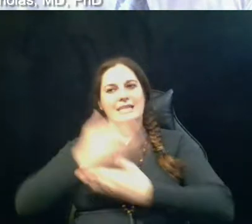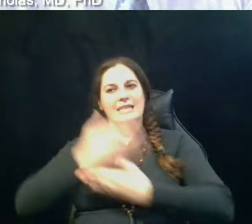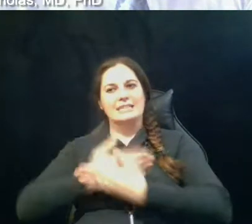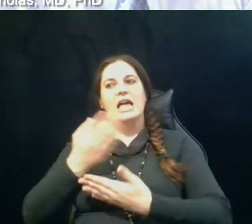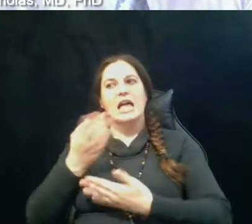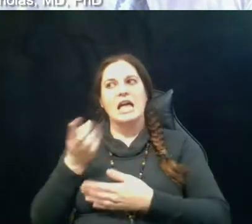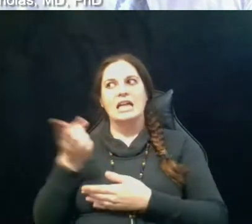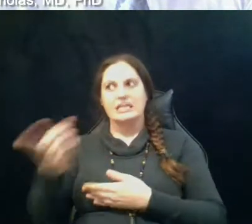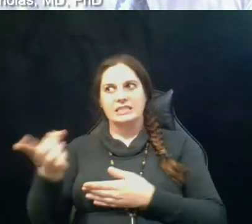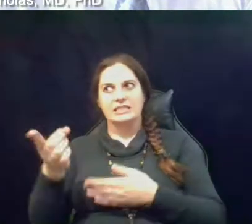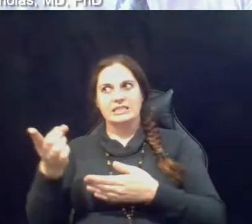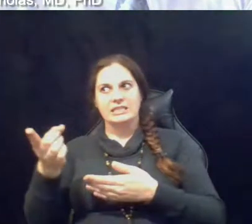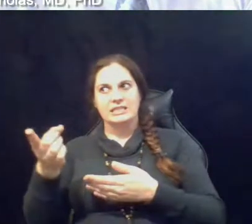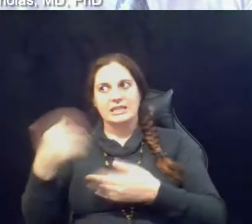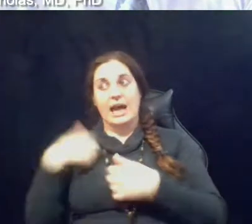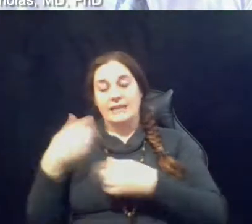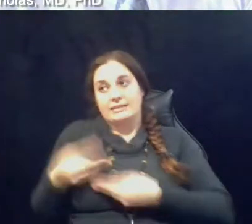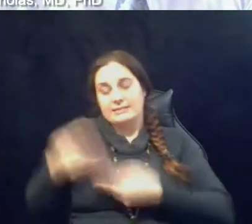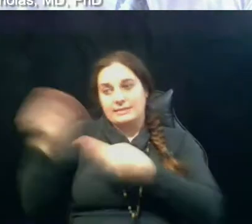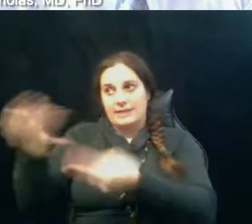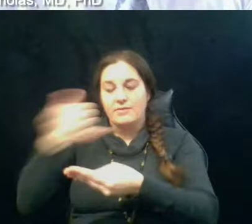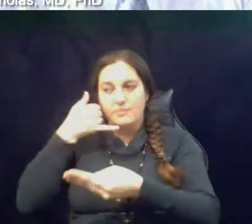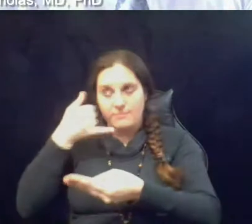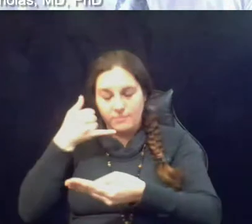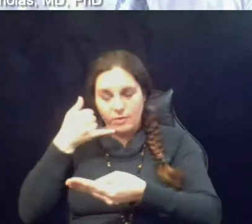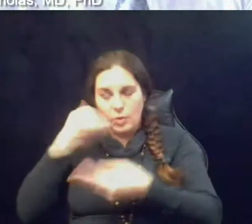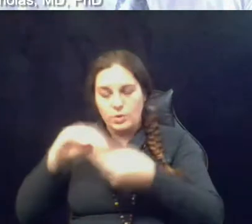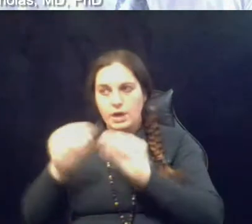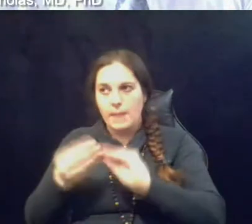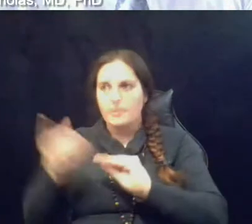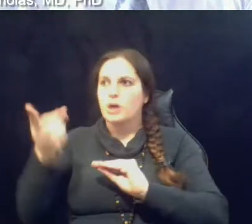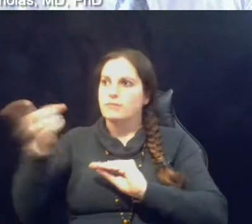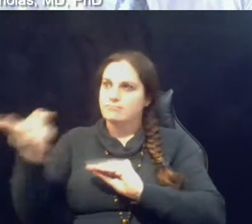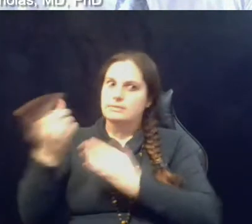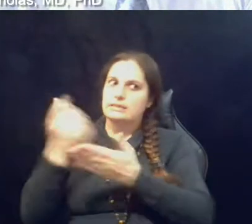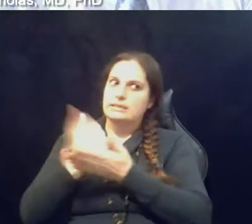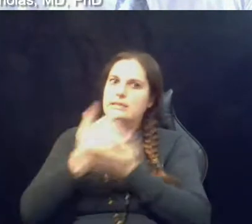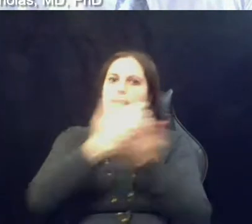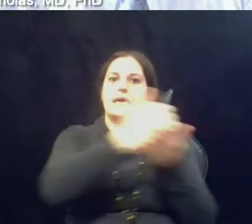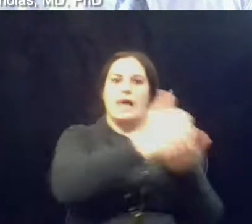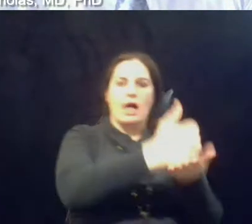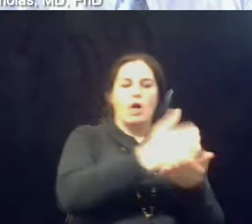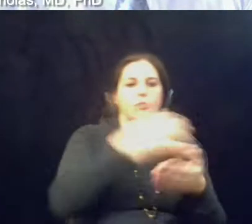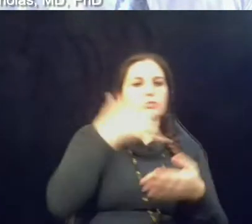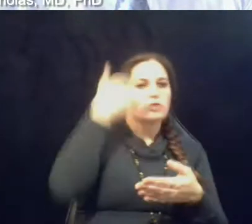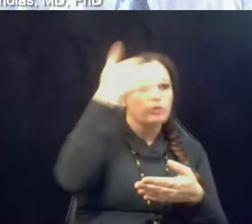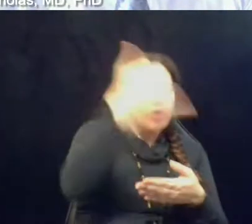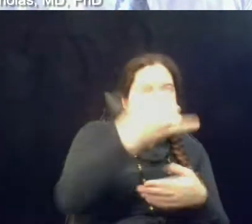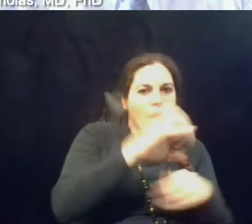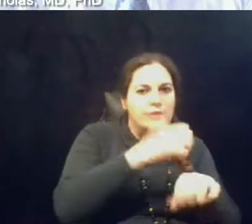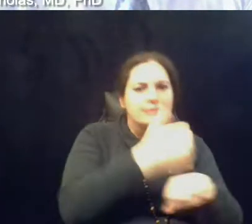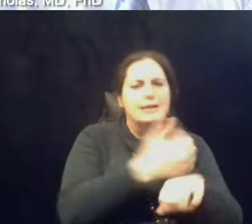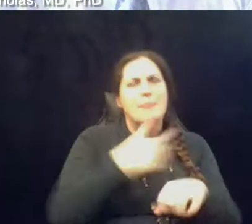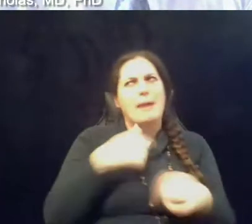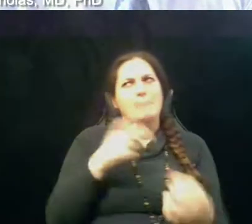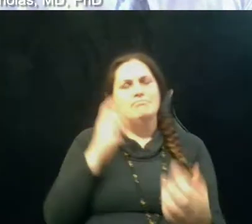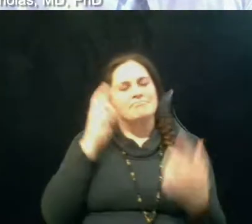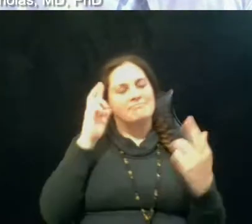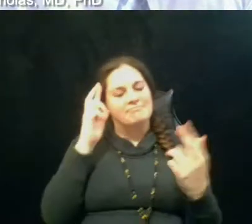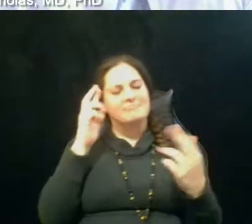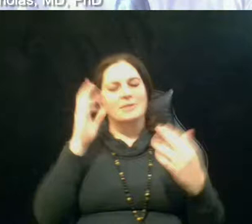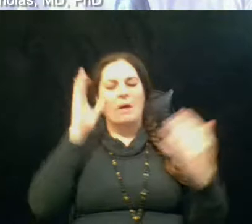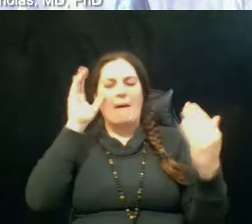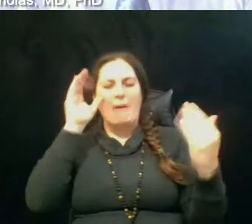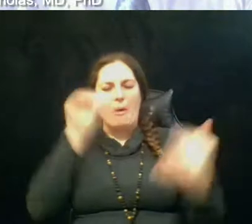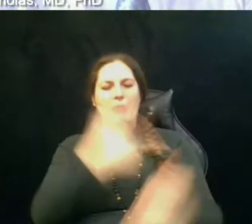call and get vaccinated. I hope that I didn't hear back. I hope she got vaccinated.